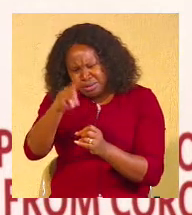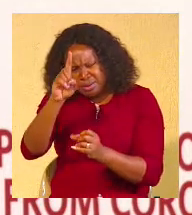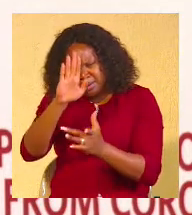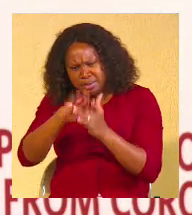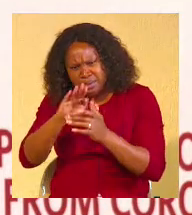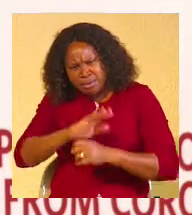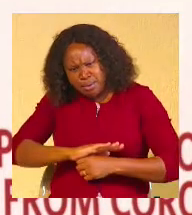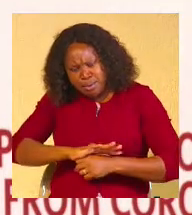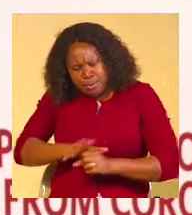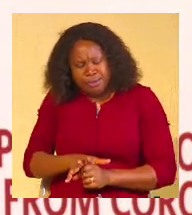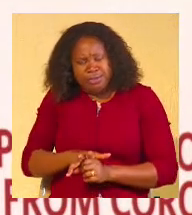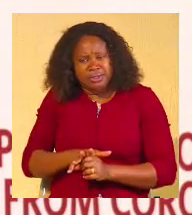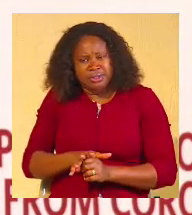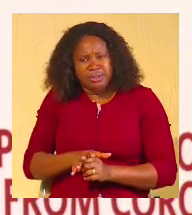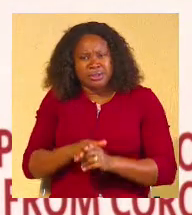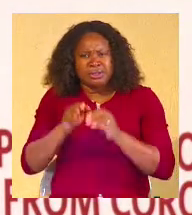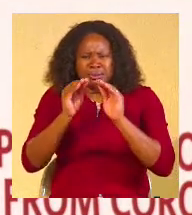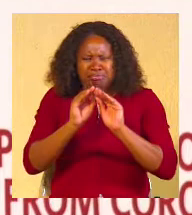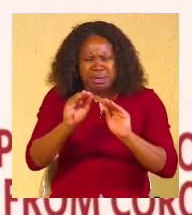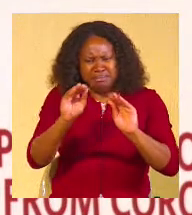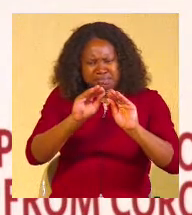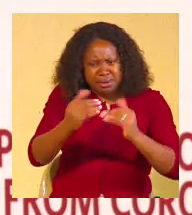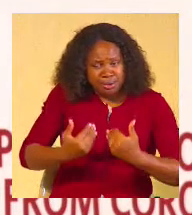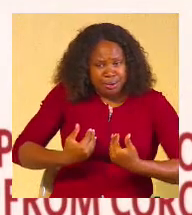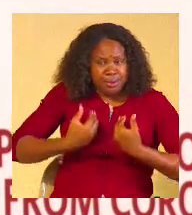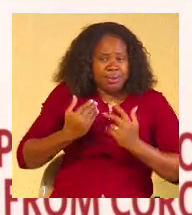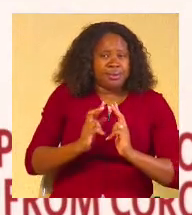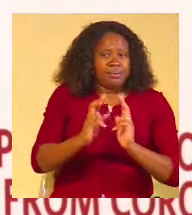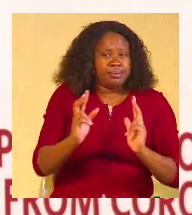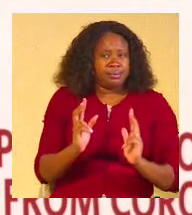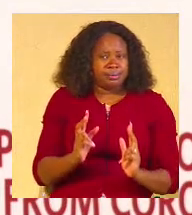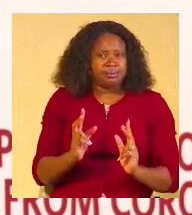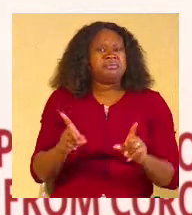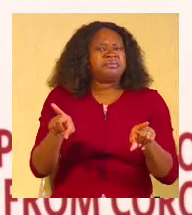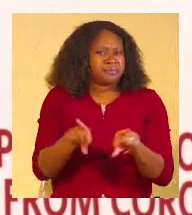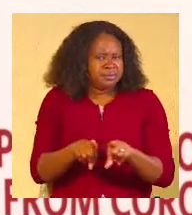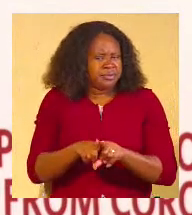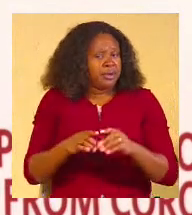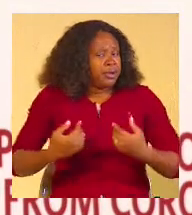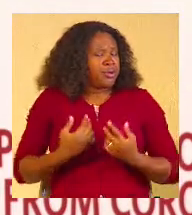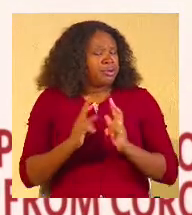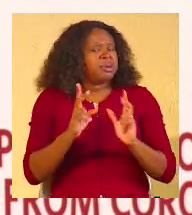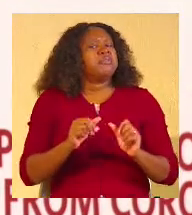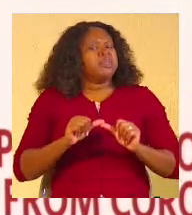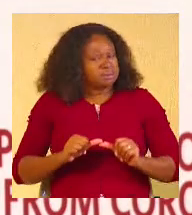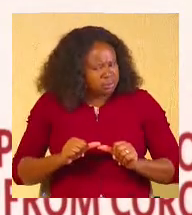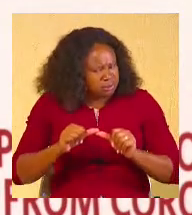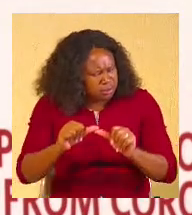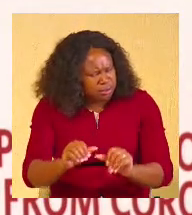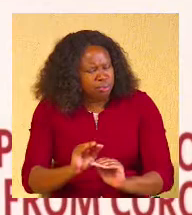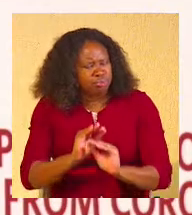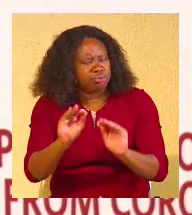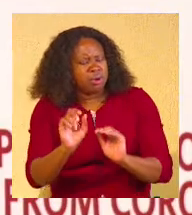COVID-19 by educating young people and for them to educate their